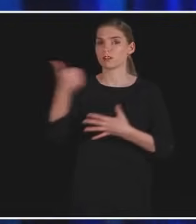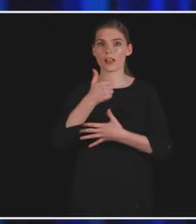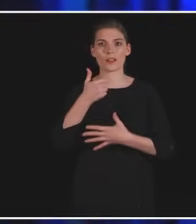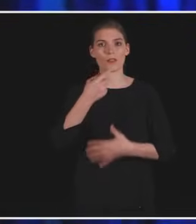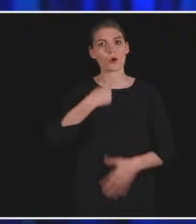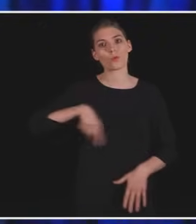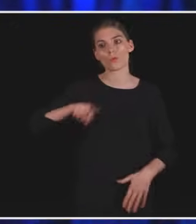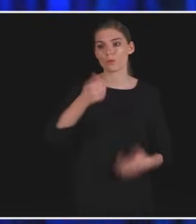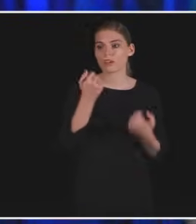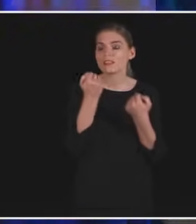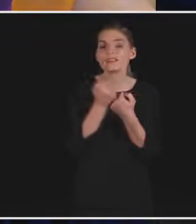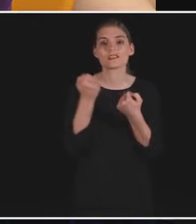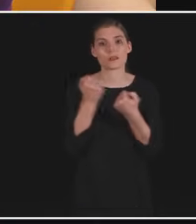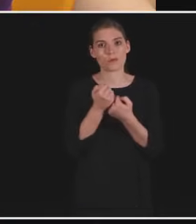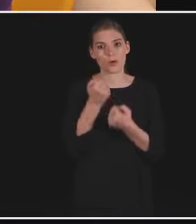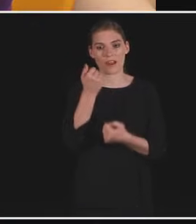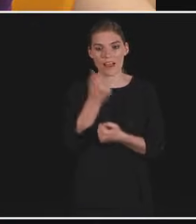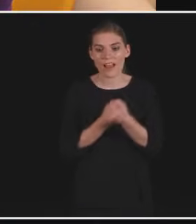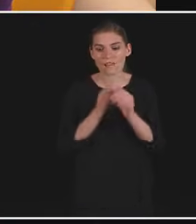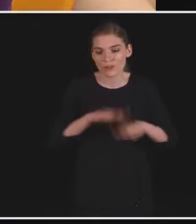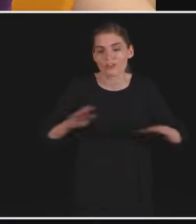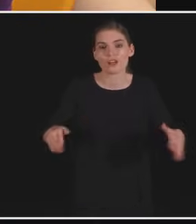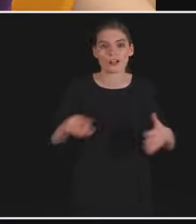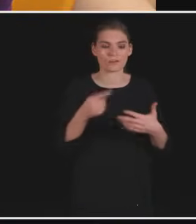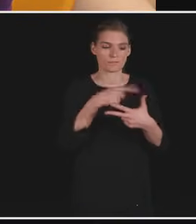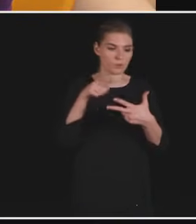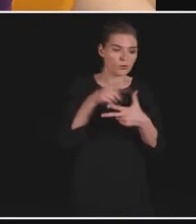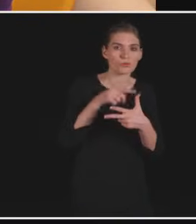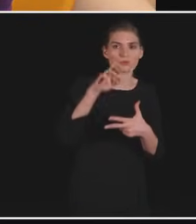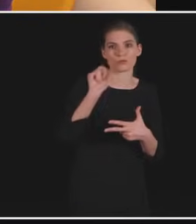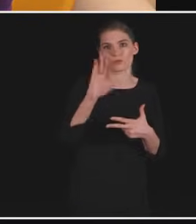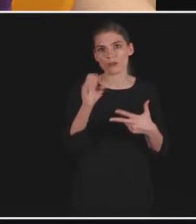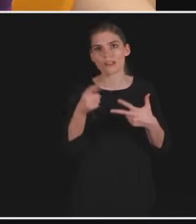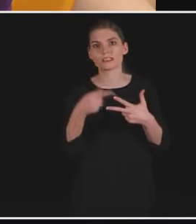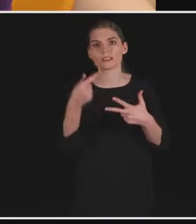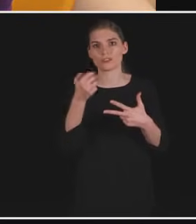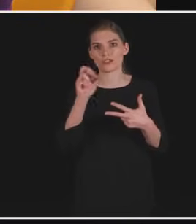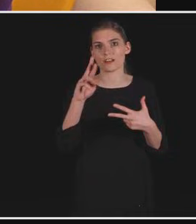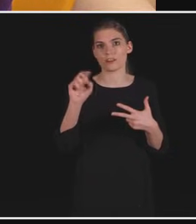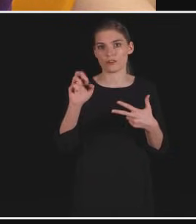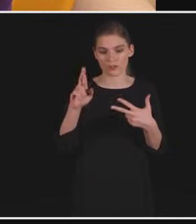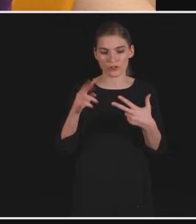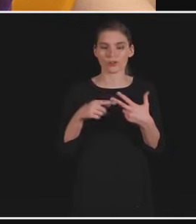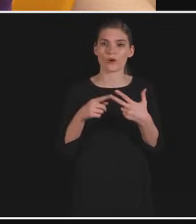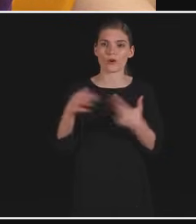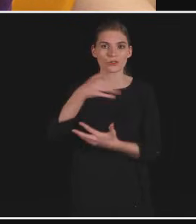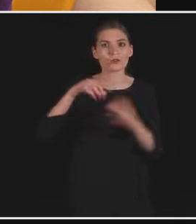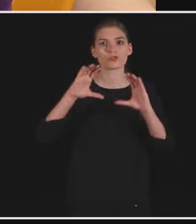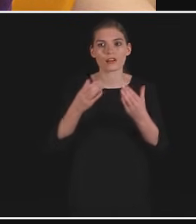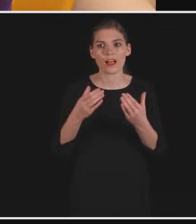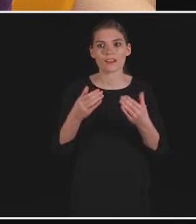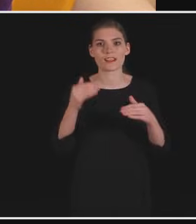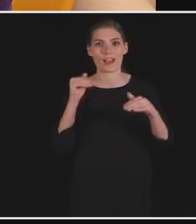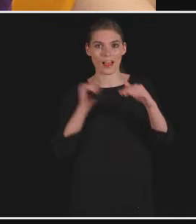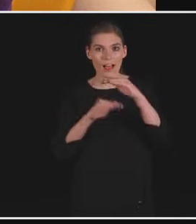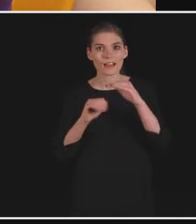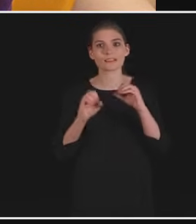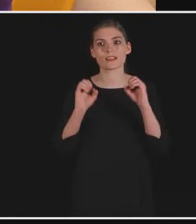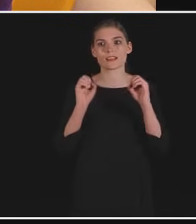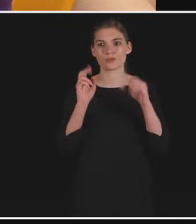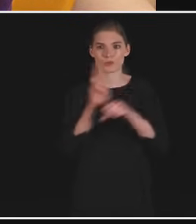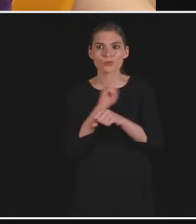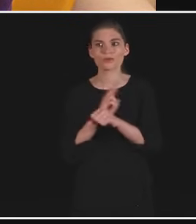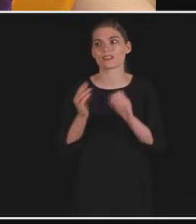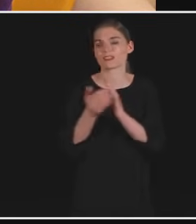utmost importance that we all work to give every child, no matter their race, gender, or wealth, access to hands-on